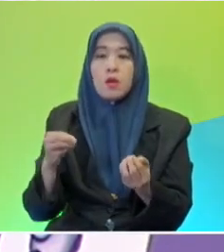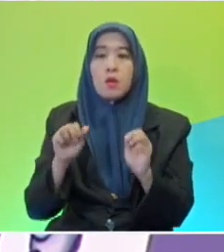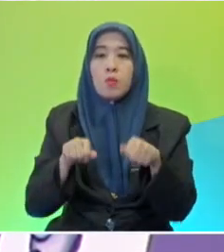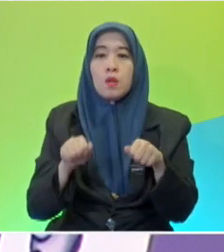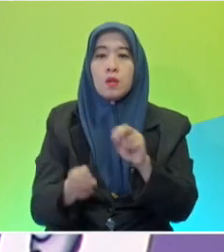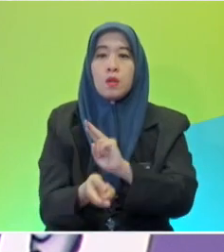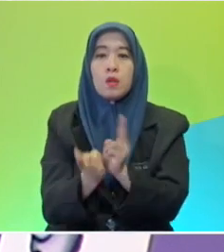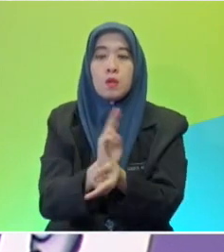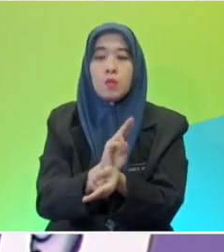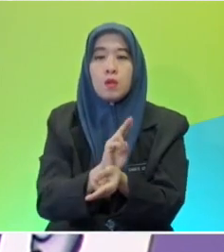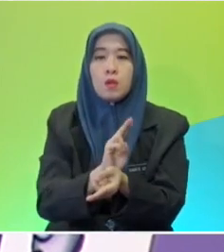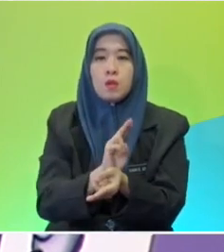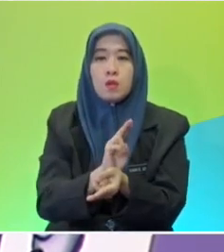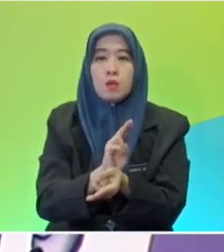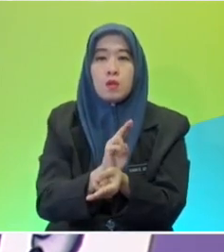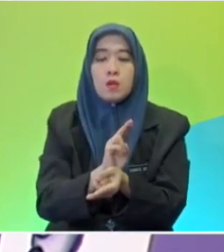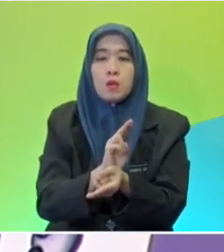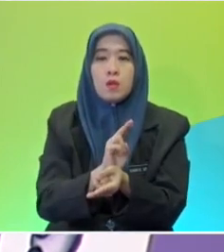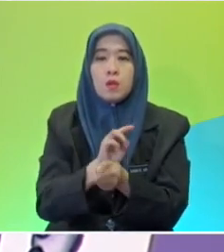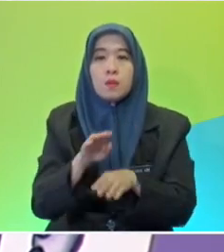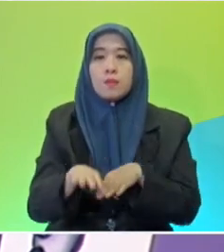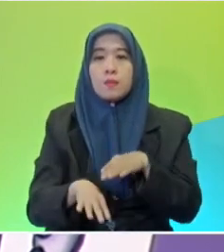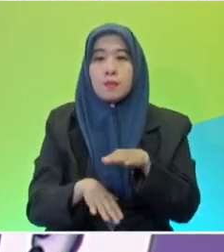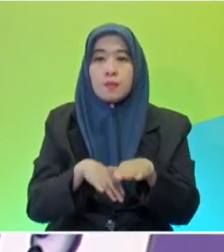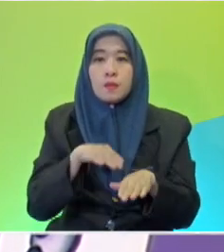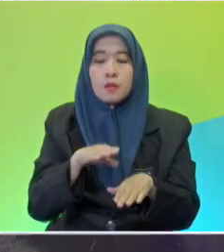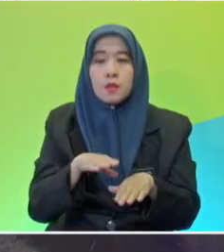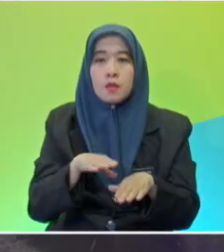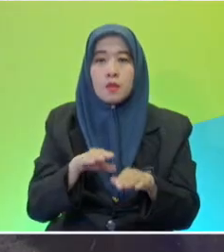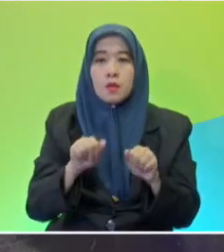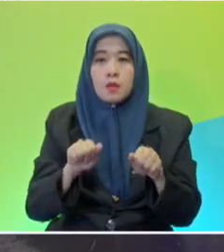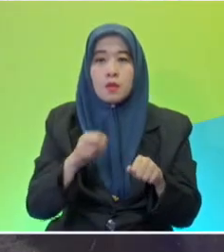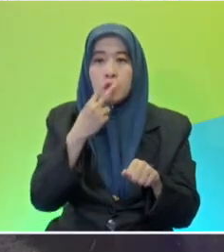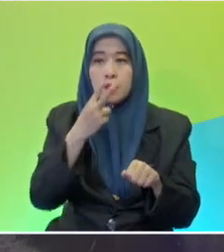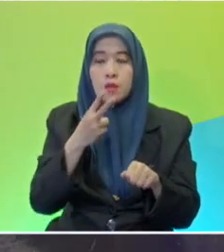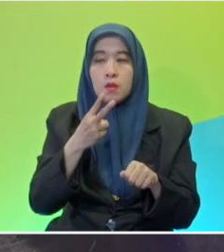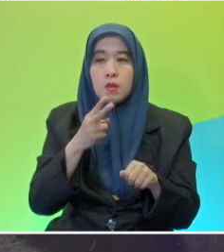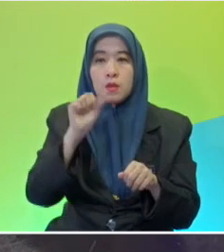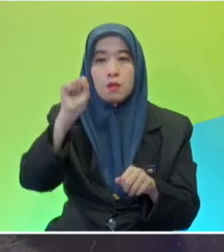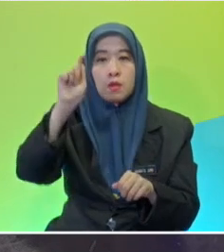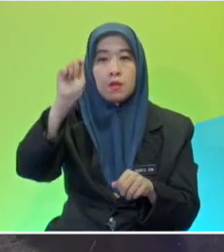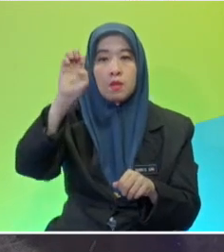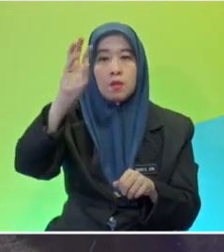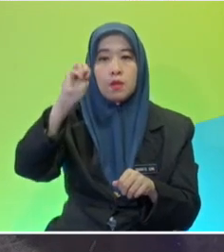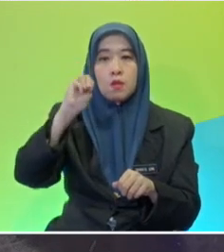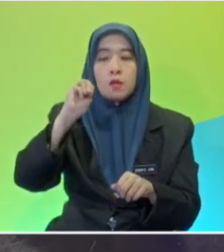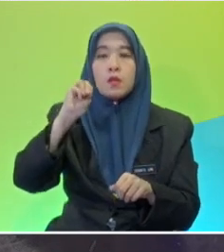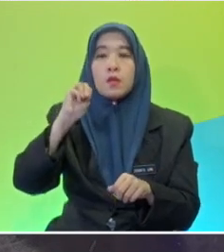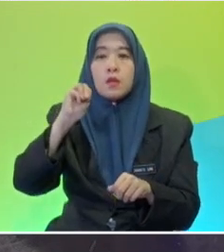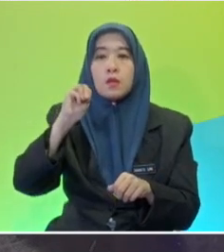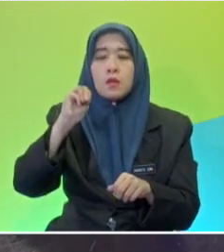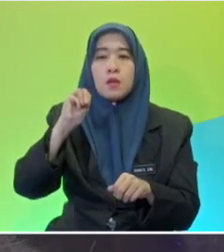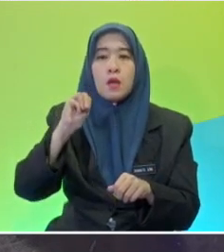changes on the circumference of the stem. Ah, Yeah. okay. We see there, Yes. the stem. So you can see some got